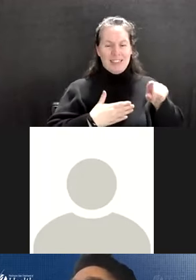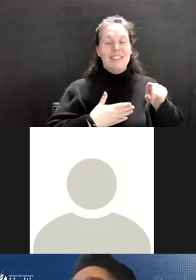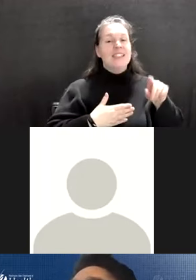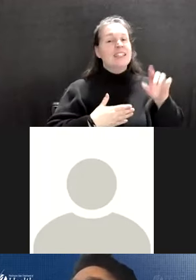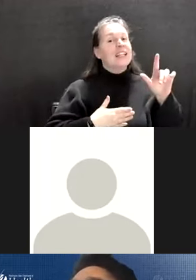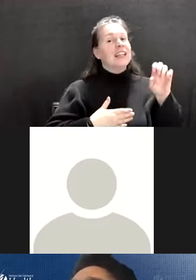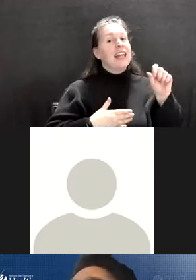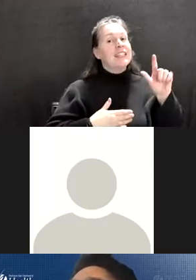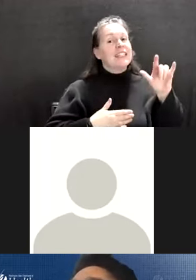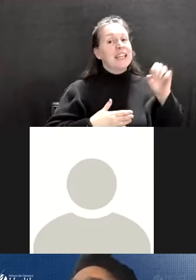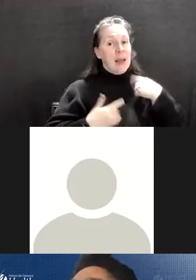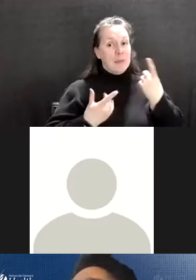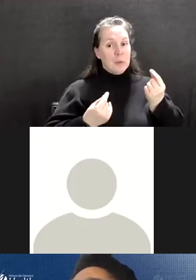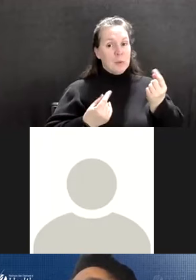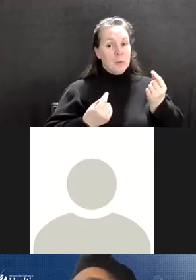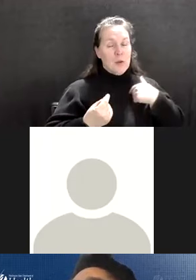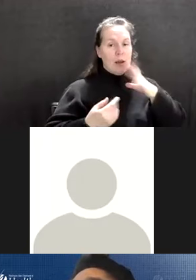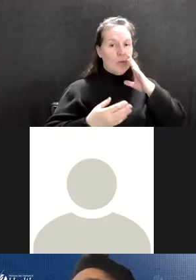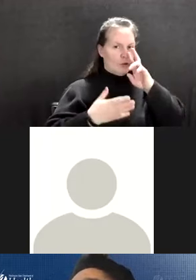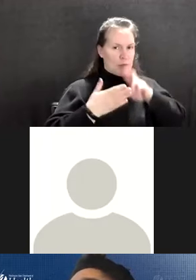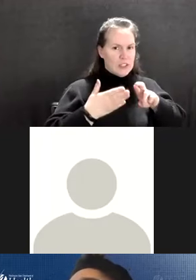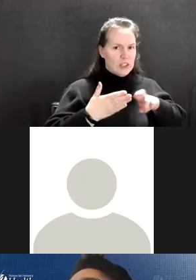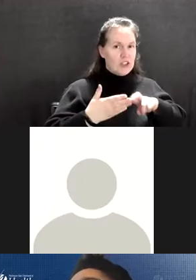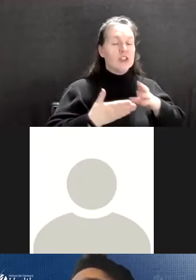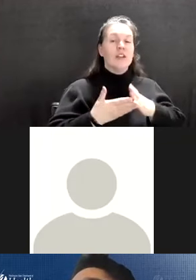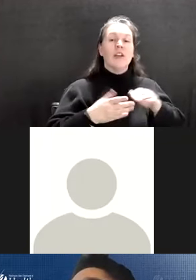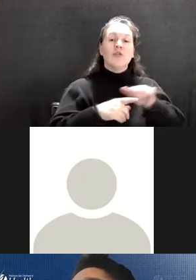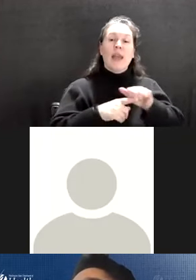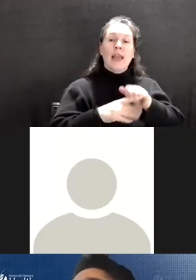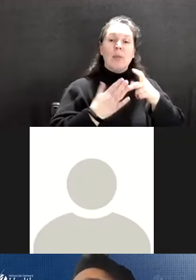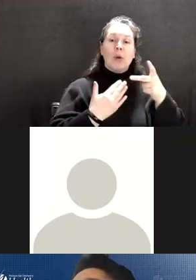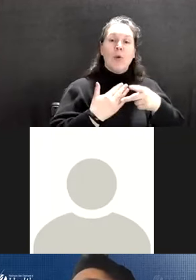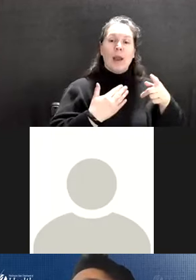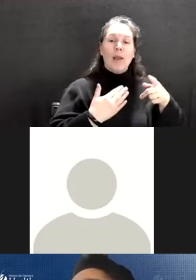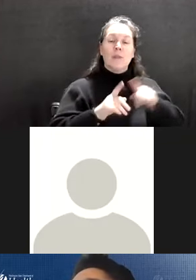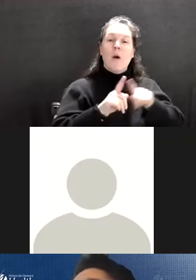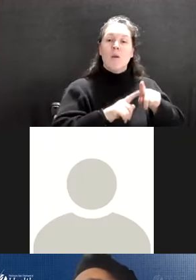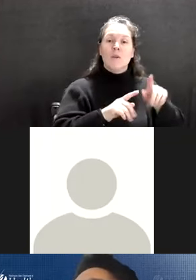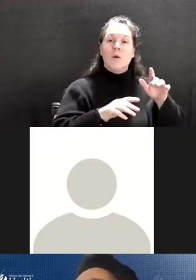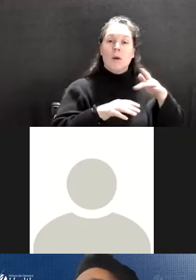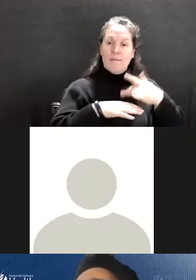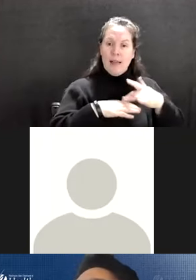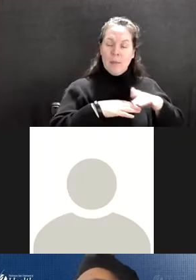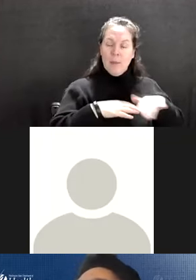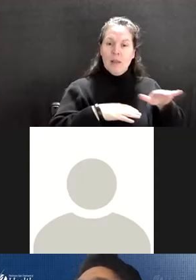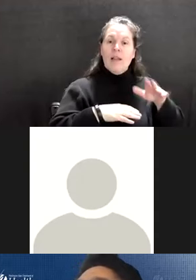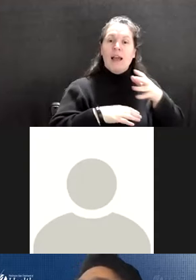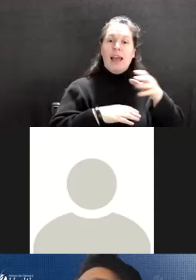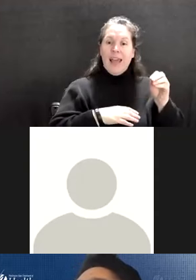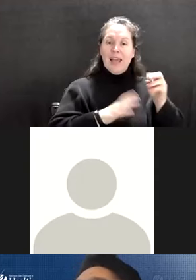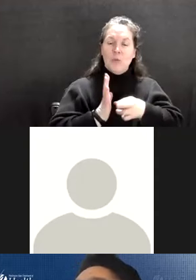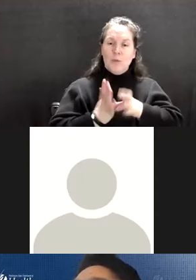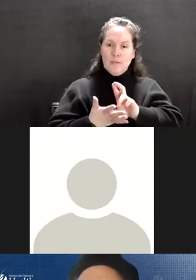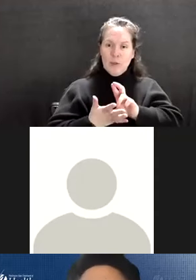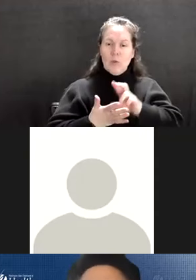what I'll do is I'll research some training programs that are also available, as well as review